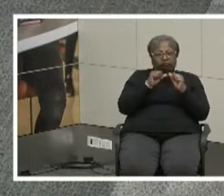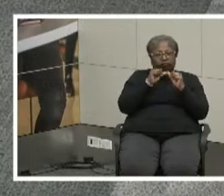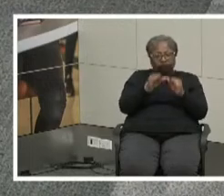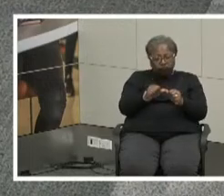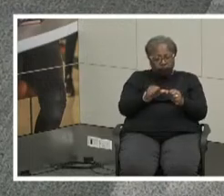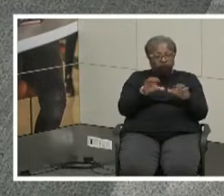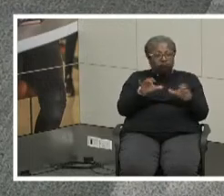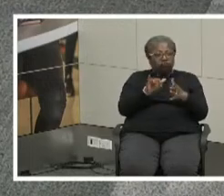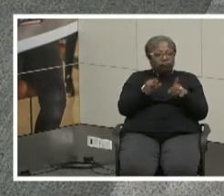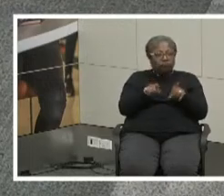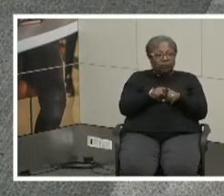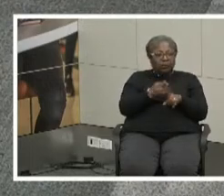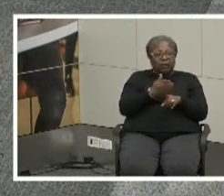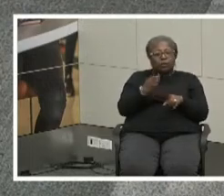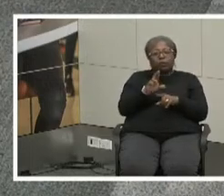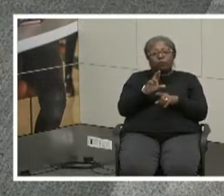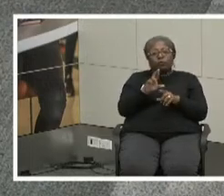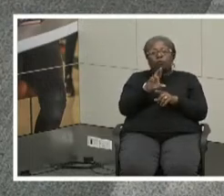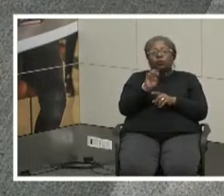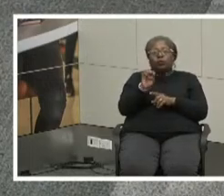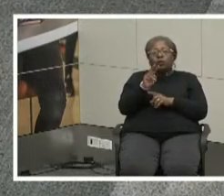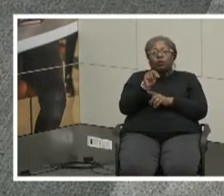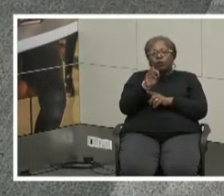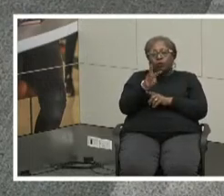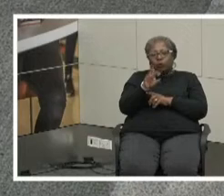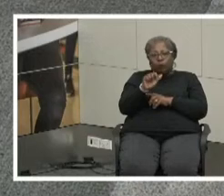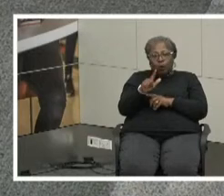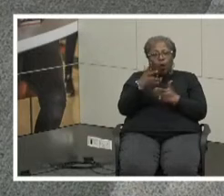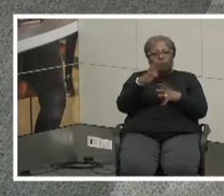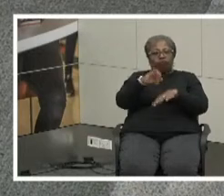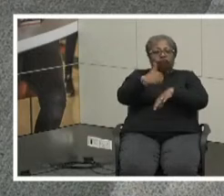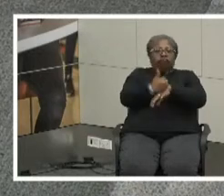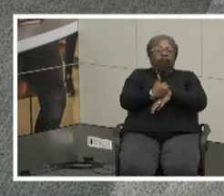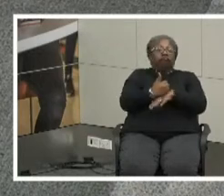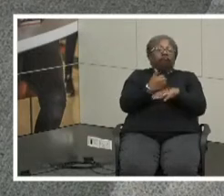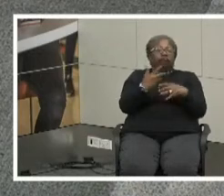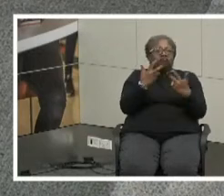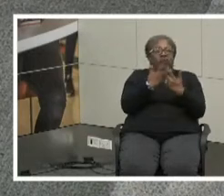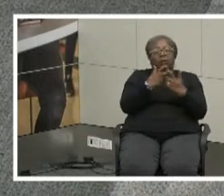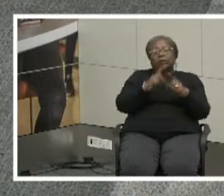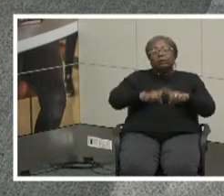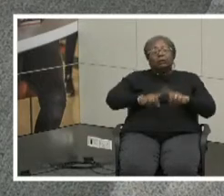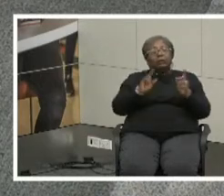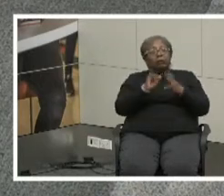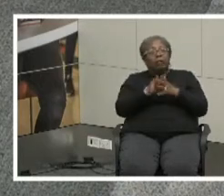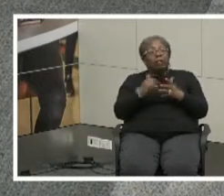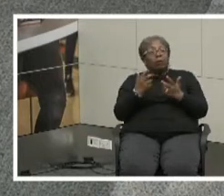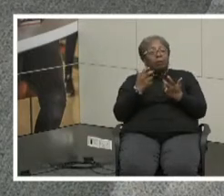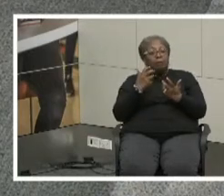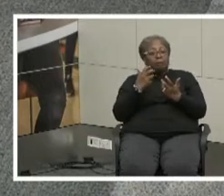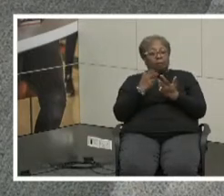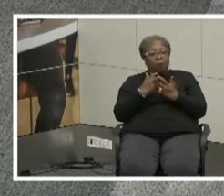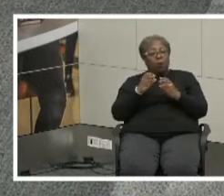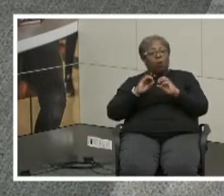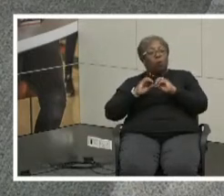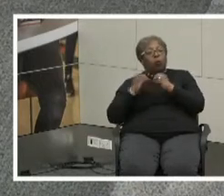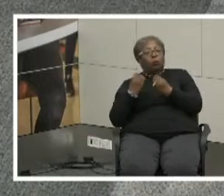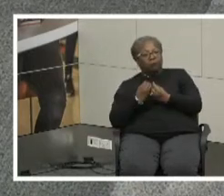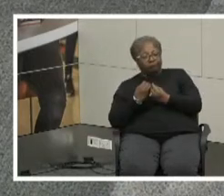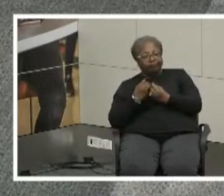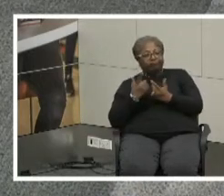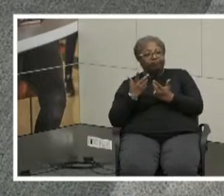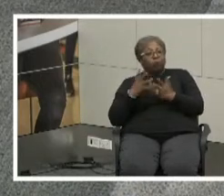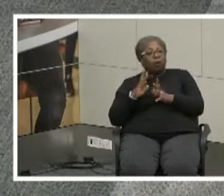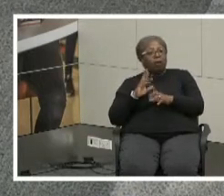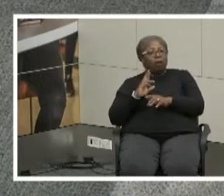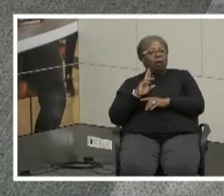thing it's a renewal of the already established partnership the difference is that the partner the partner organization is